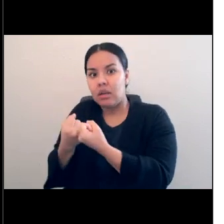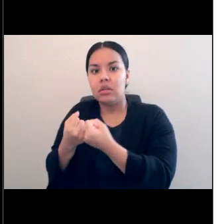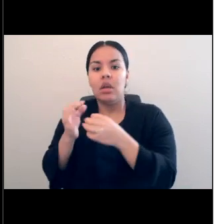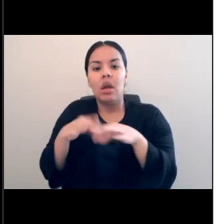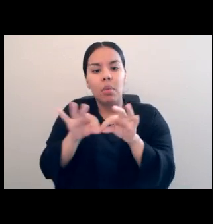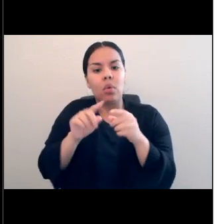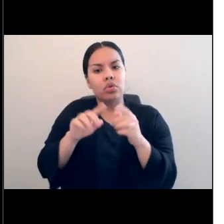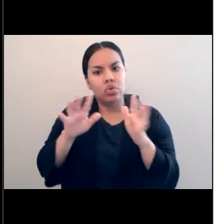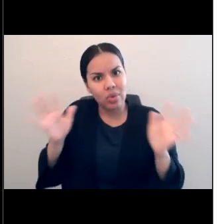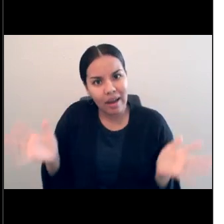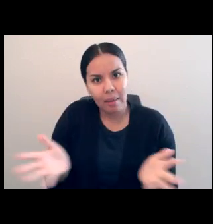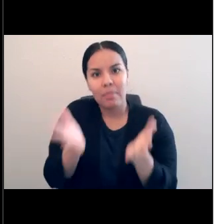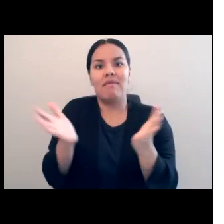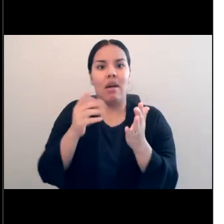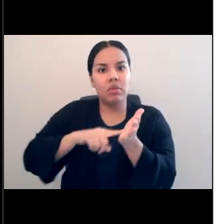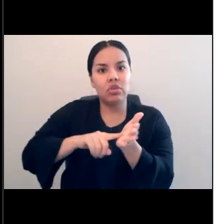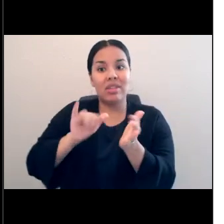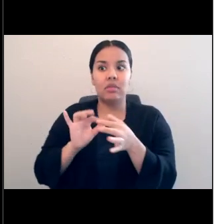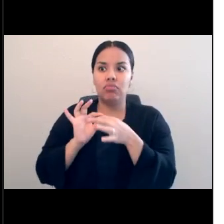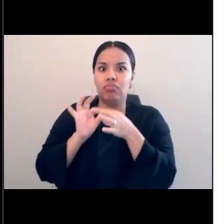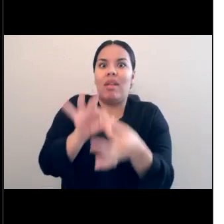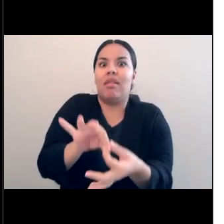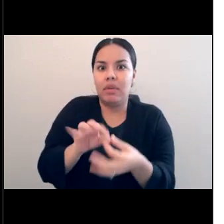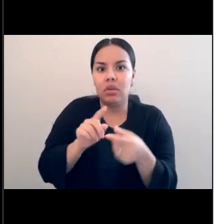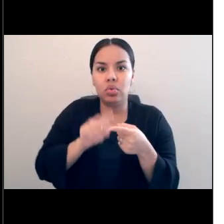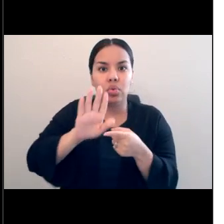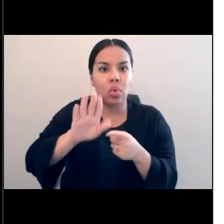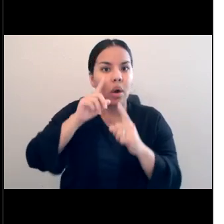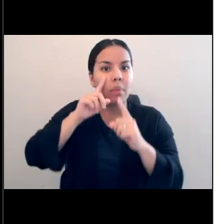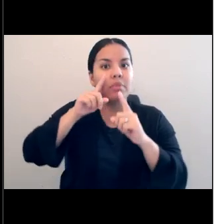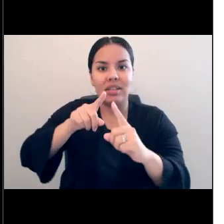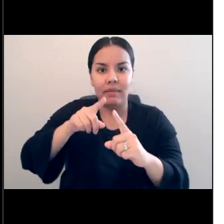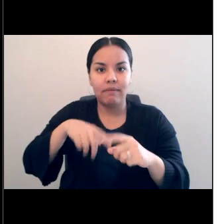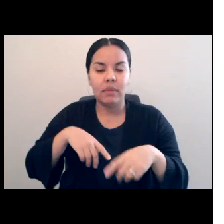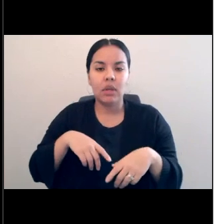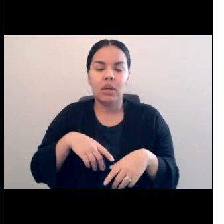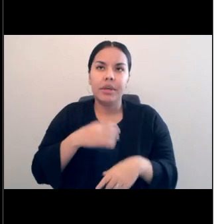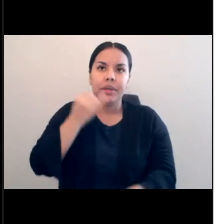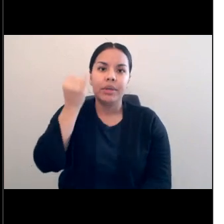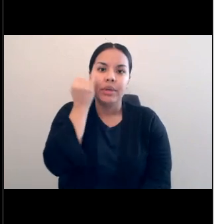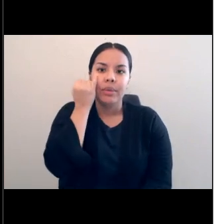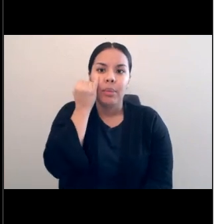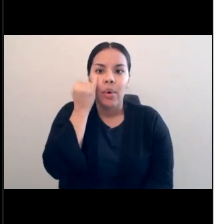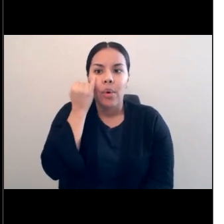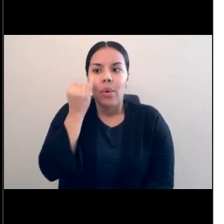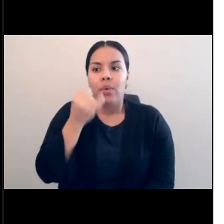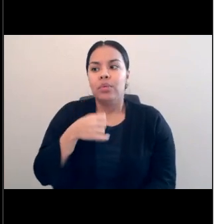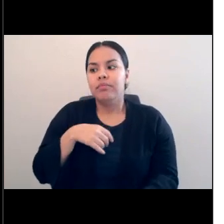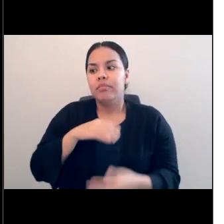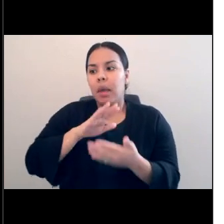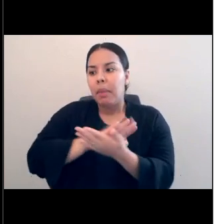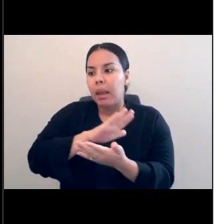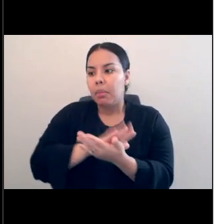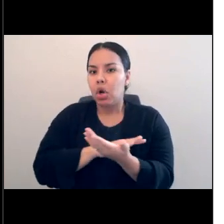to your mission and objectives, right? So let's say there's a paper out